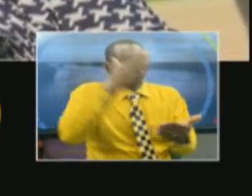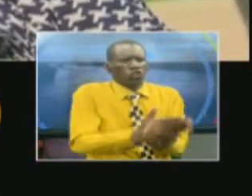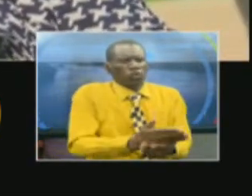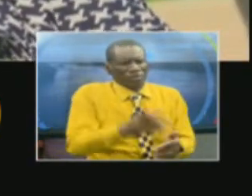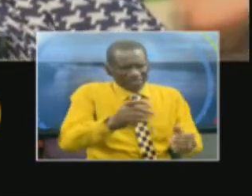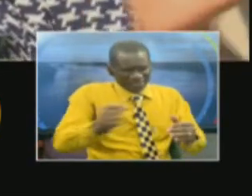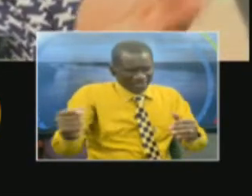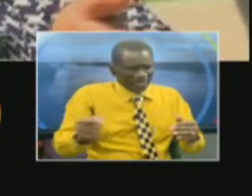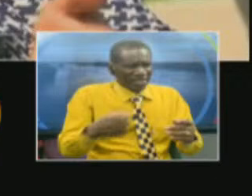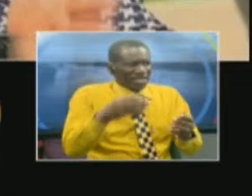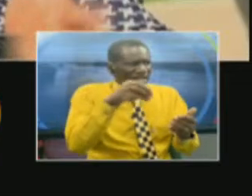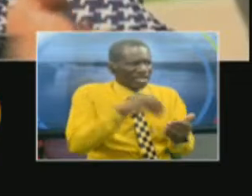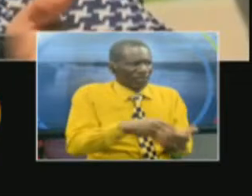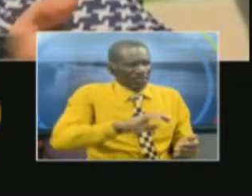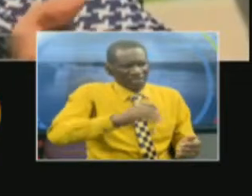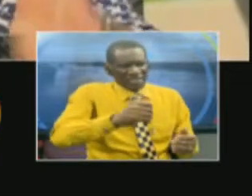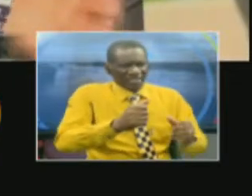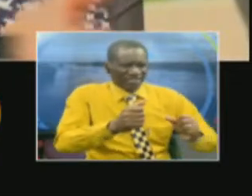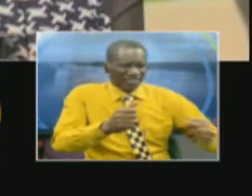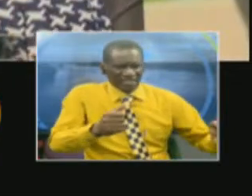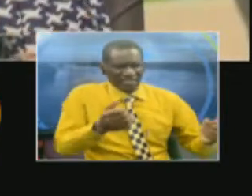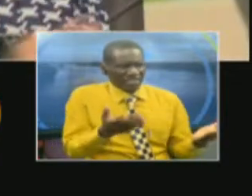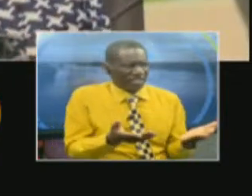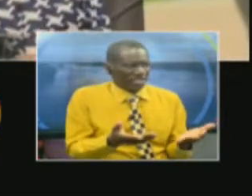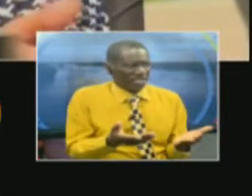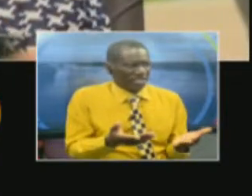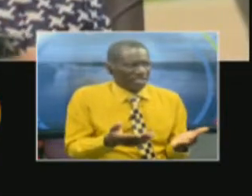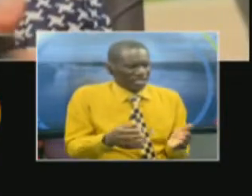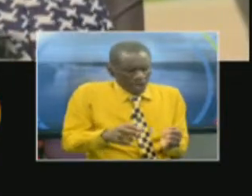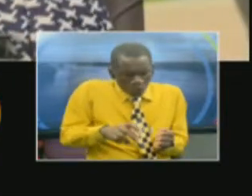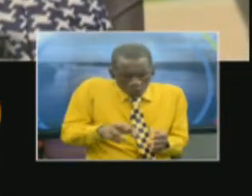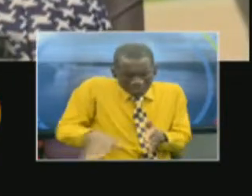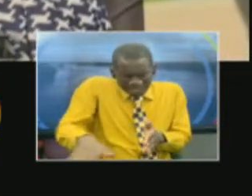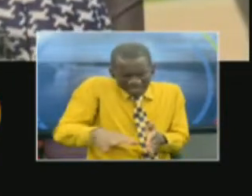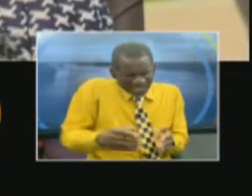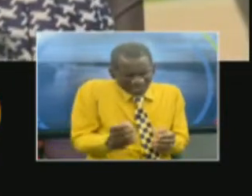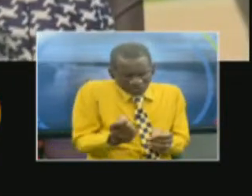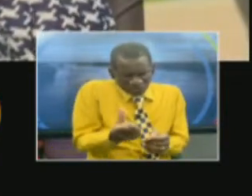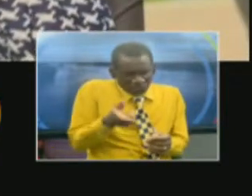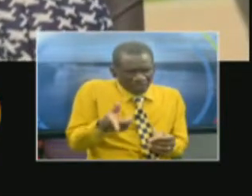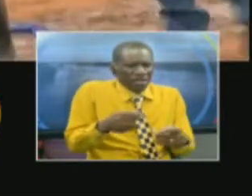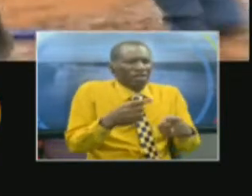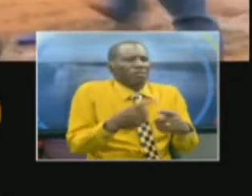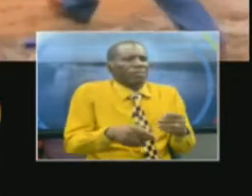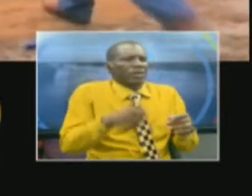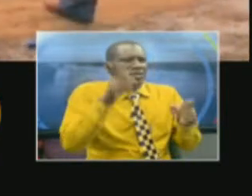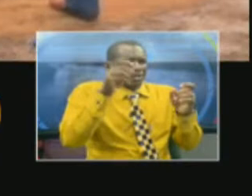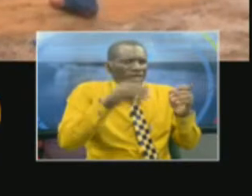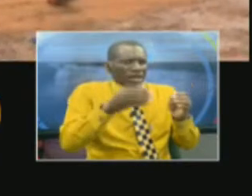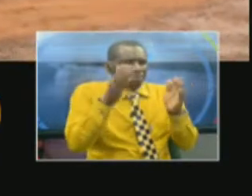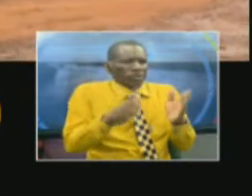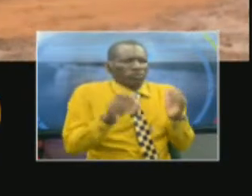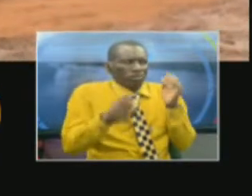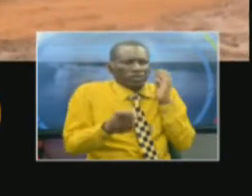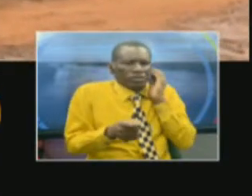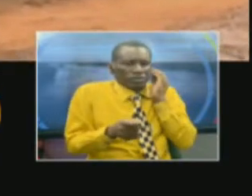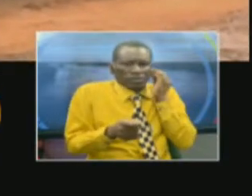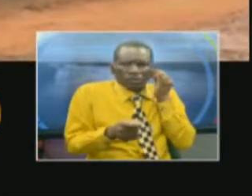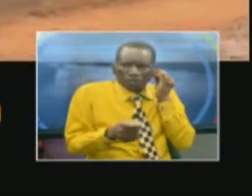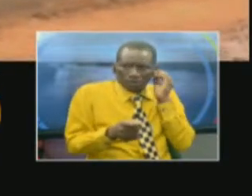side, then kuna hii side yenye ka sidewalk kametengenezwa, but lazima mtu akulift from